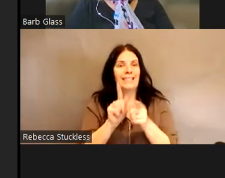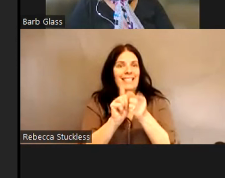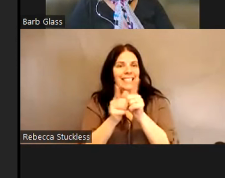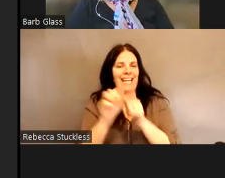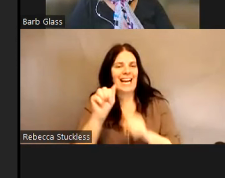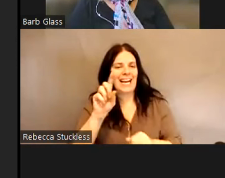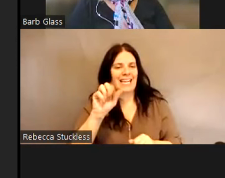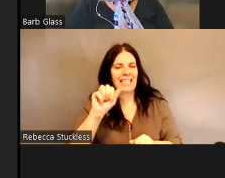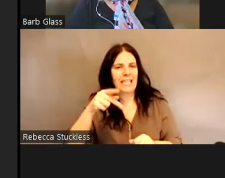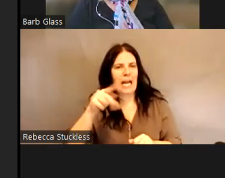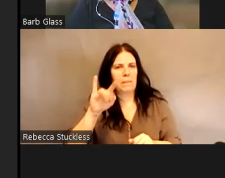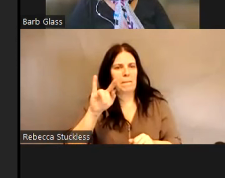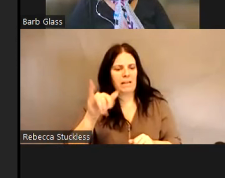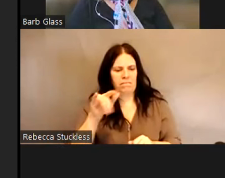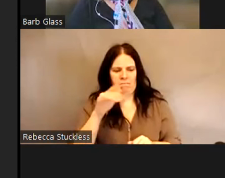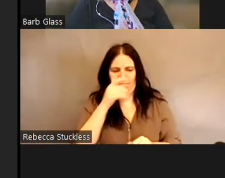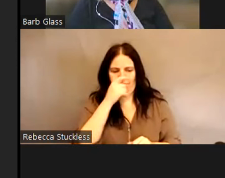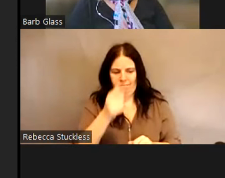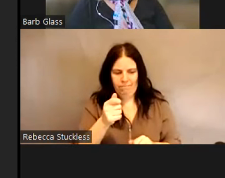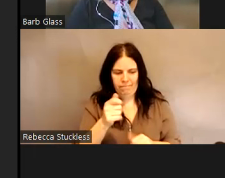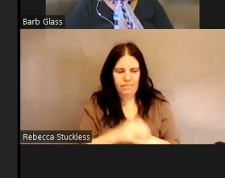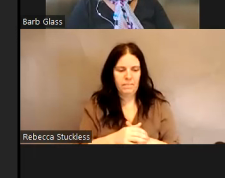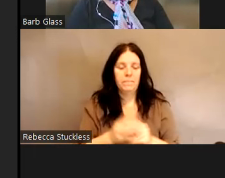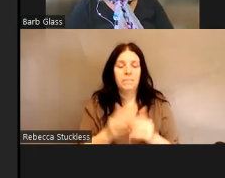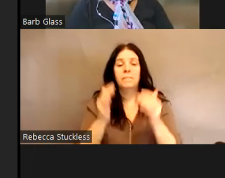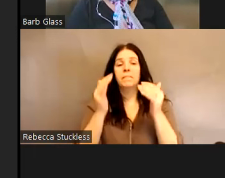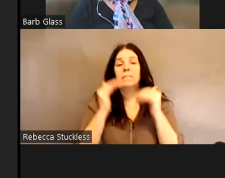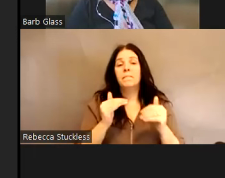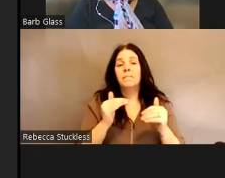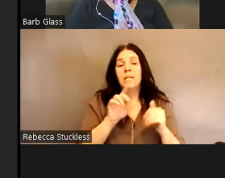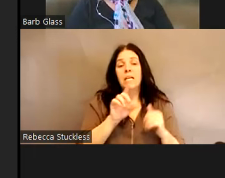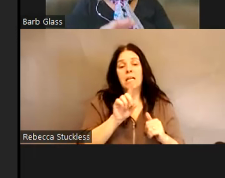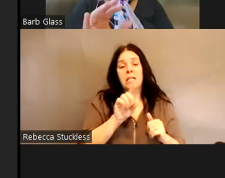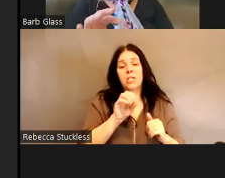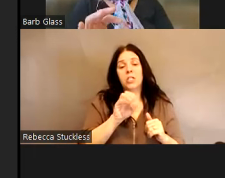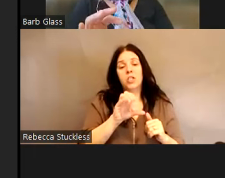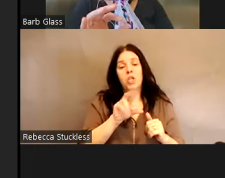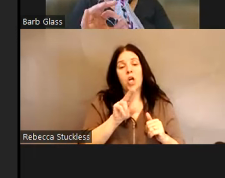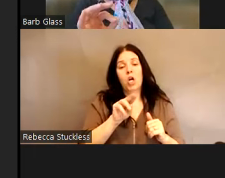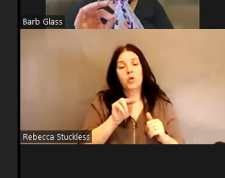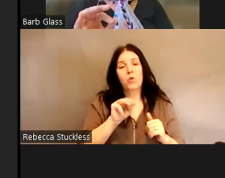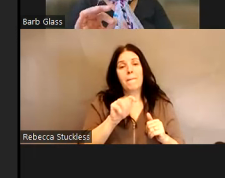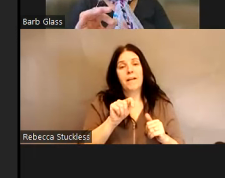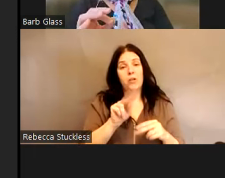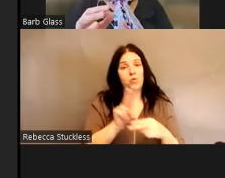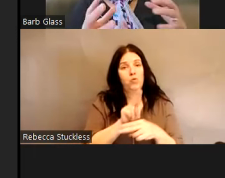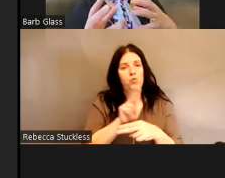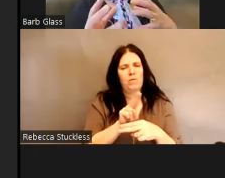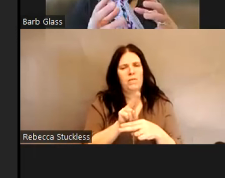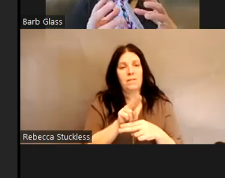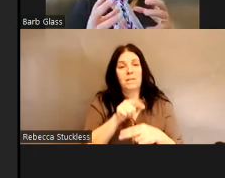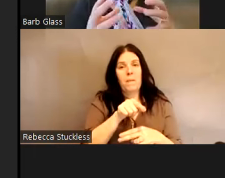And document use no longer exists at all. That skill of document use, which